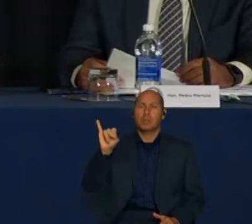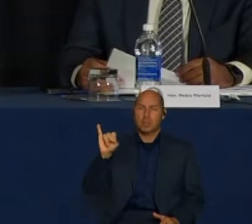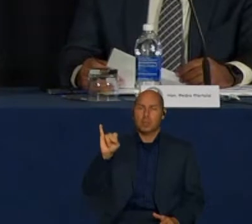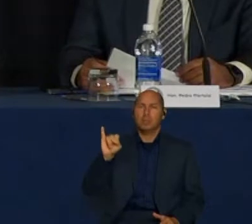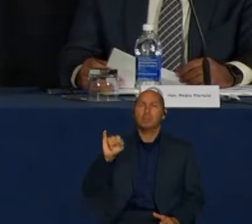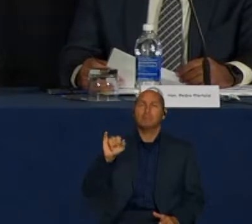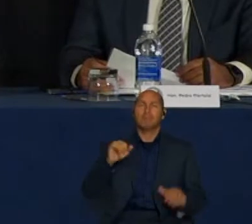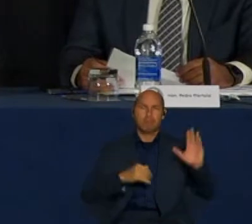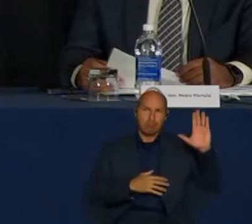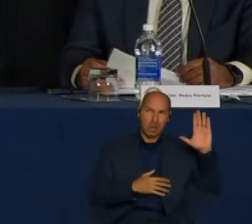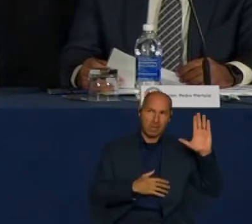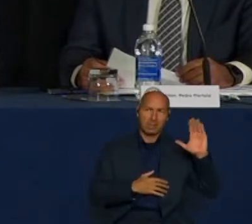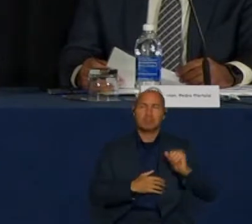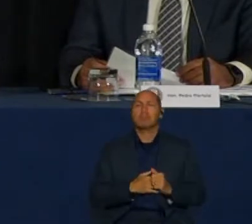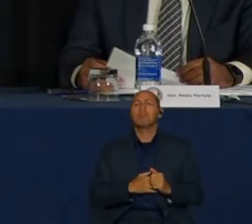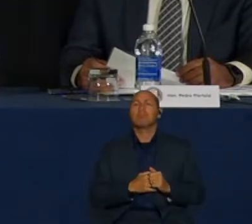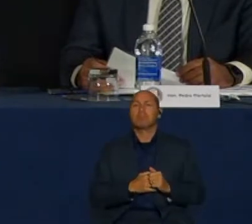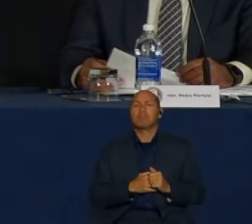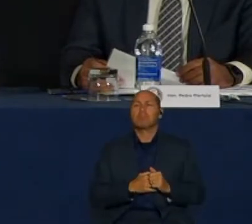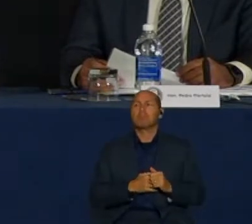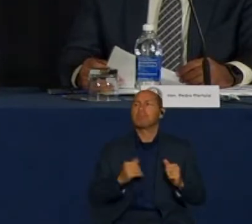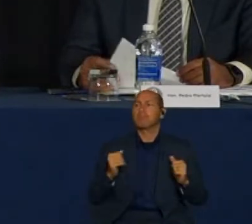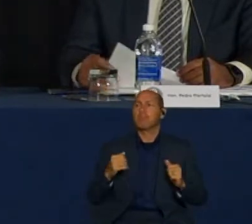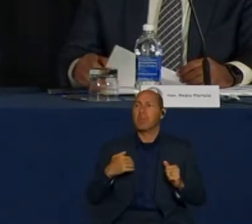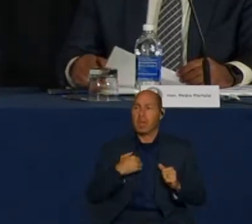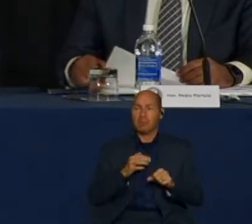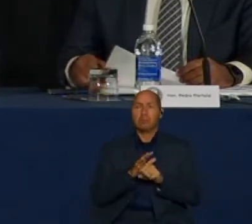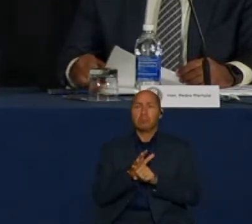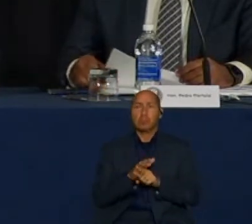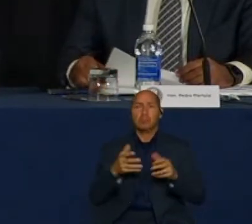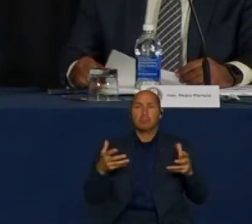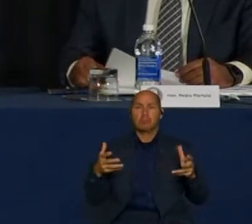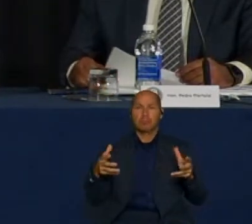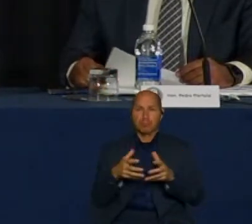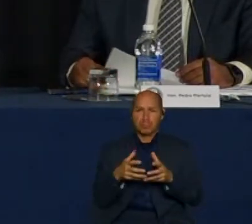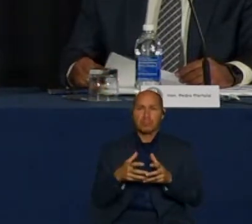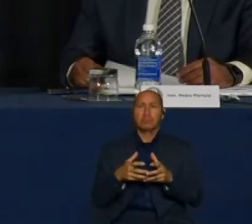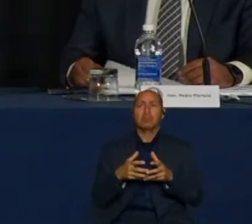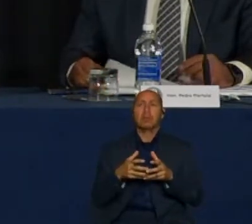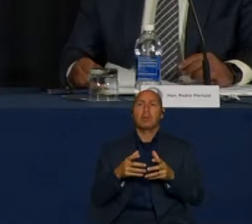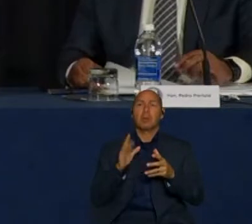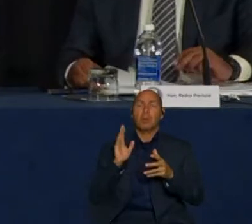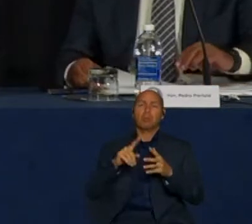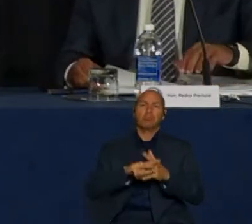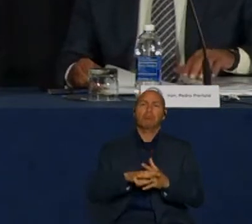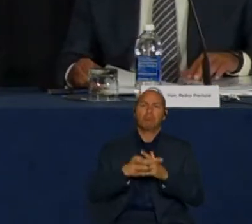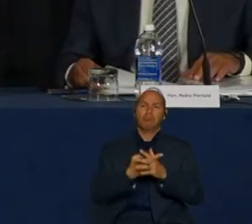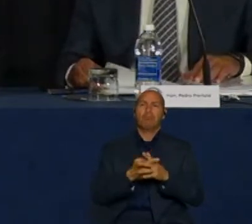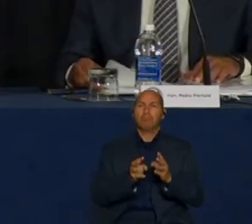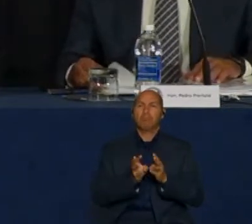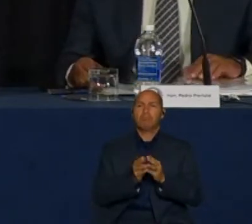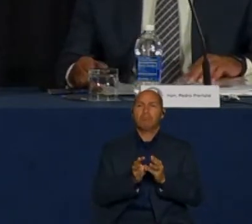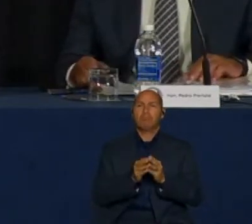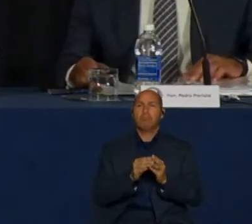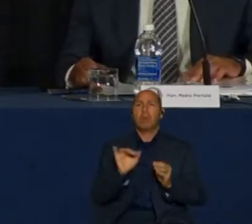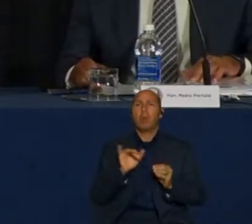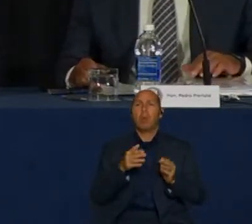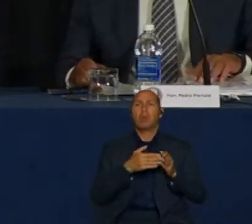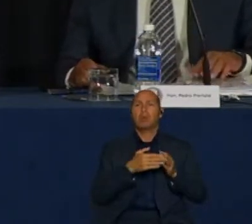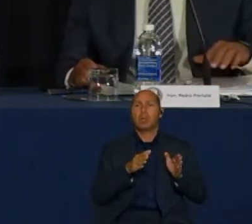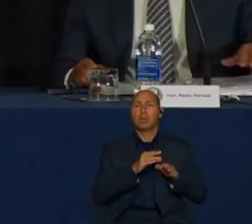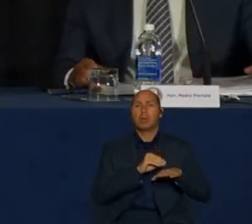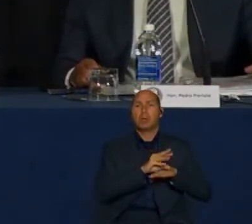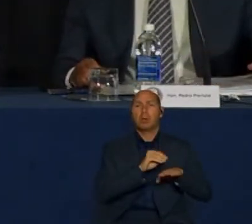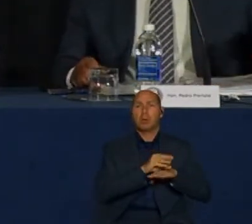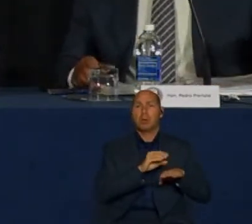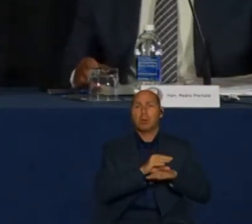quorum present, and we can call the meeting to order. As always, I'll ask our general counsel, Mr.